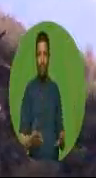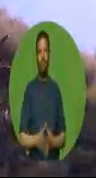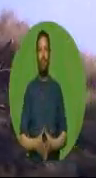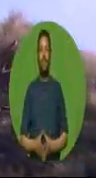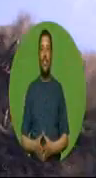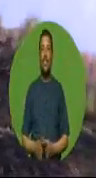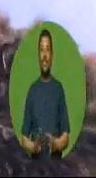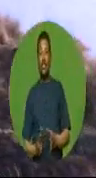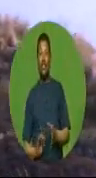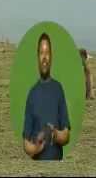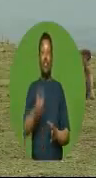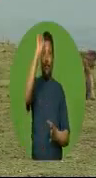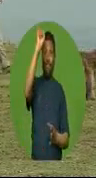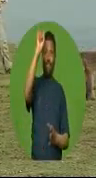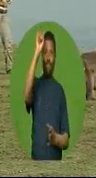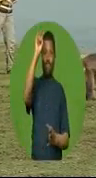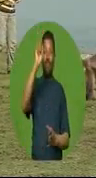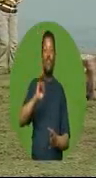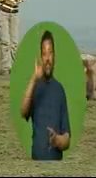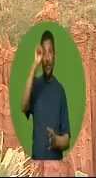the Semain National Park,